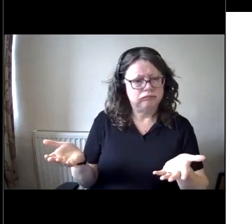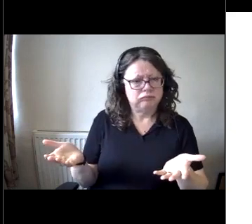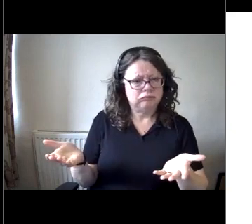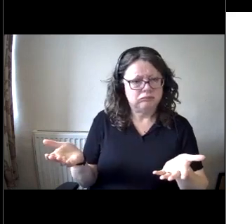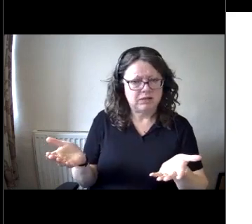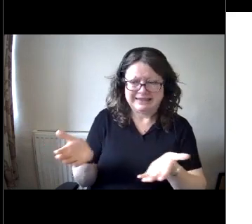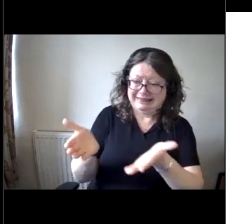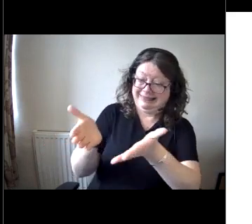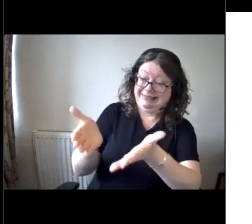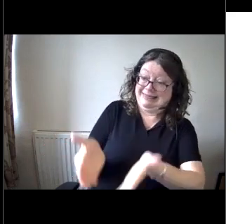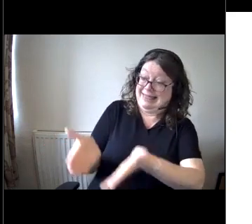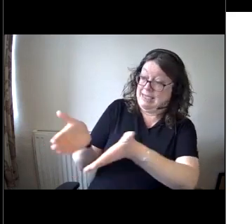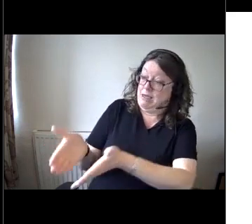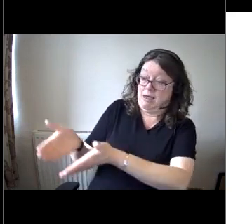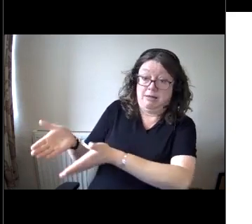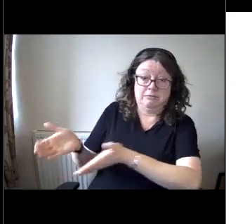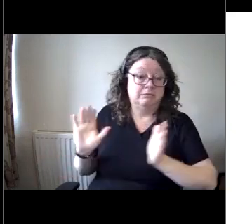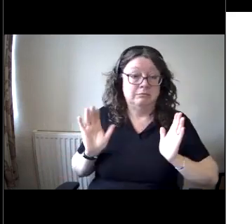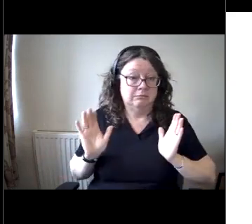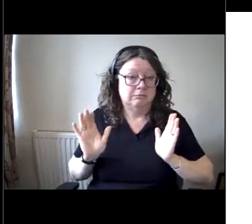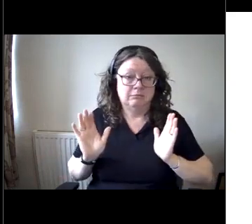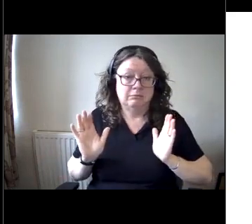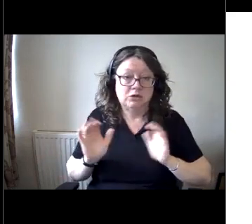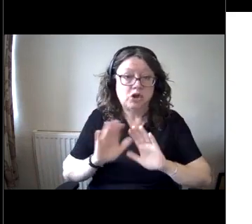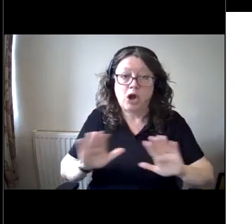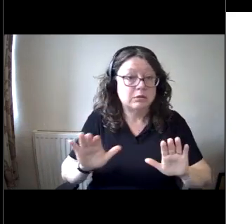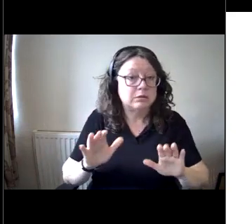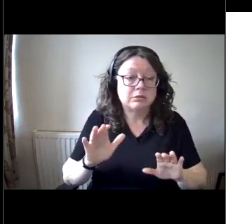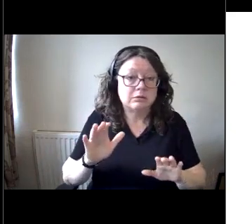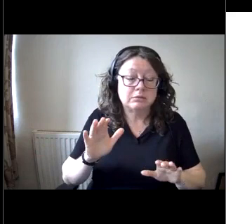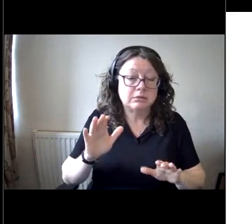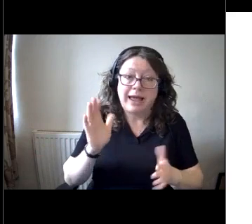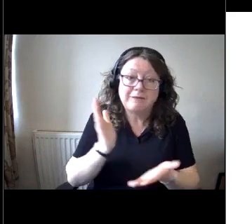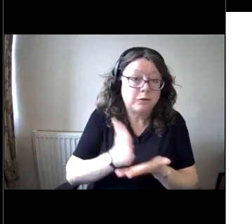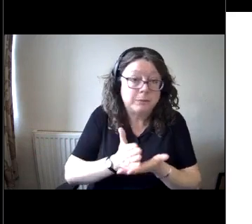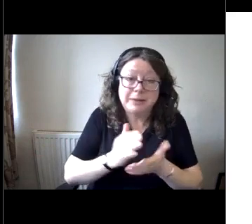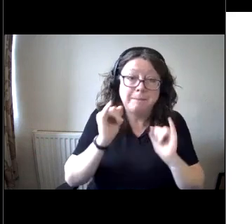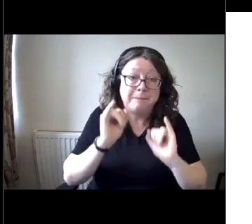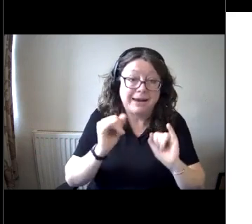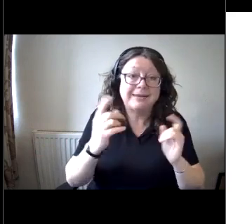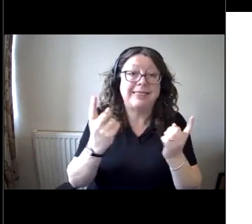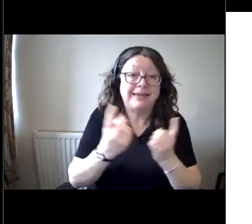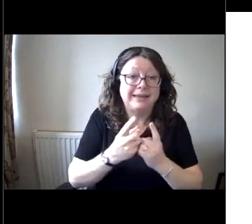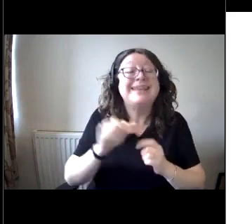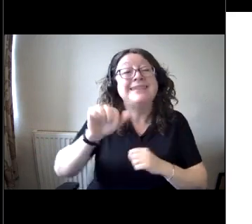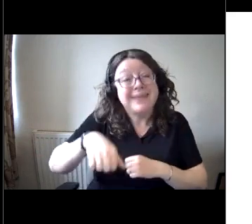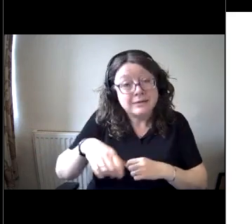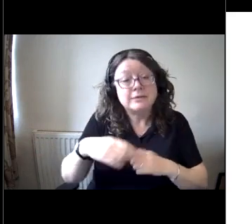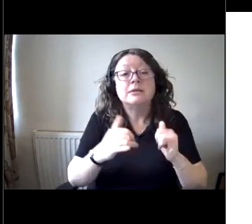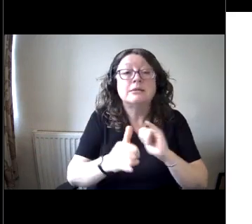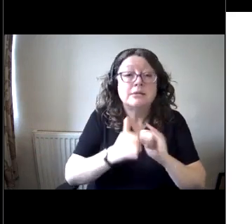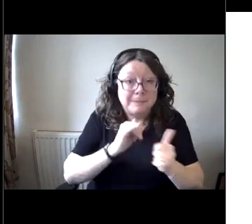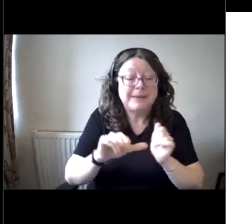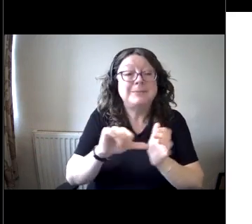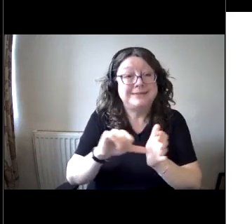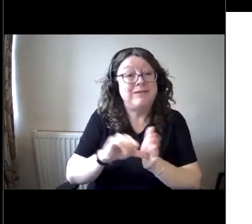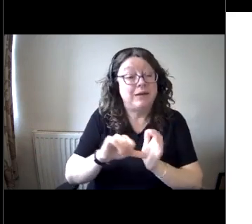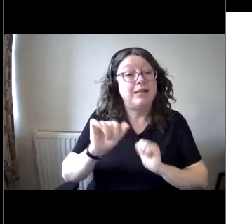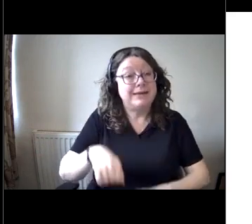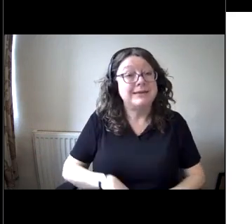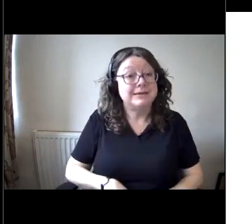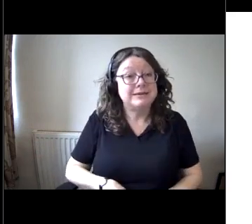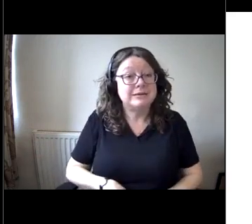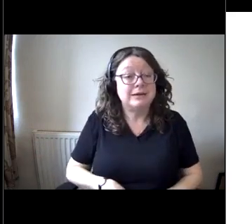they are. It's not necessarily something that they're suffering from. There might be parts of it that are very difficult for them, but they're